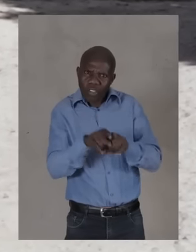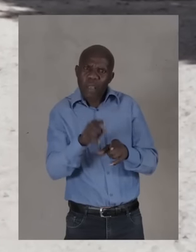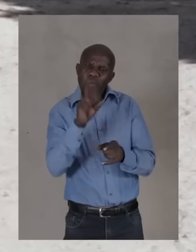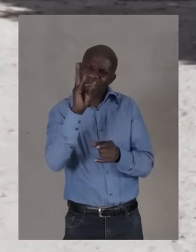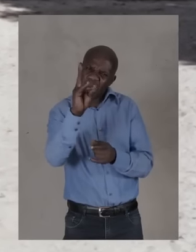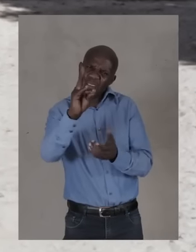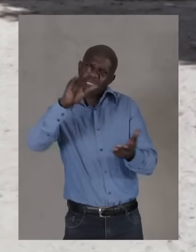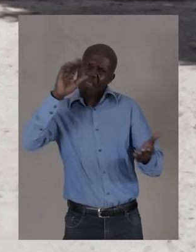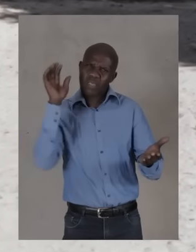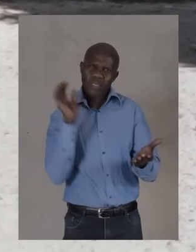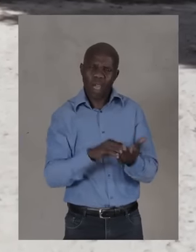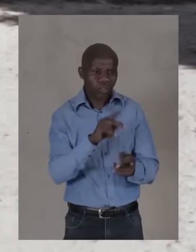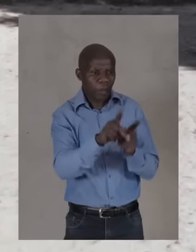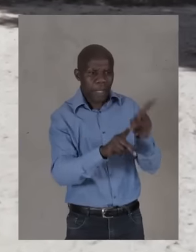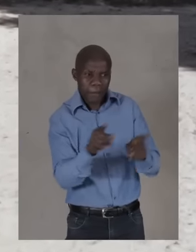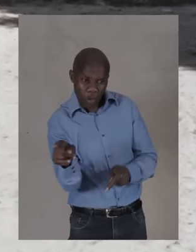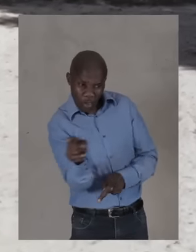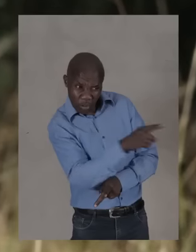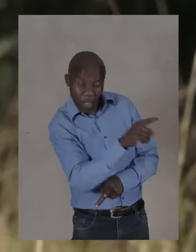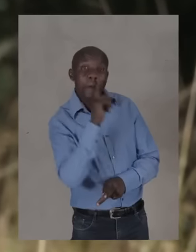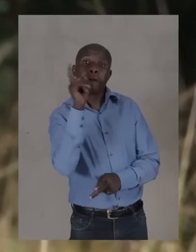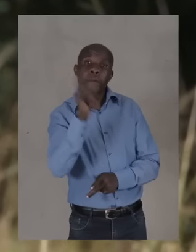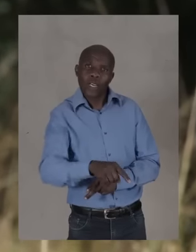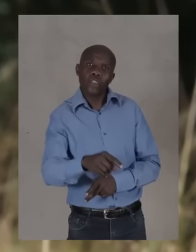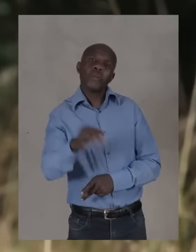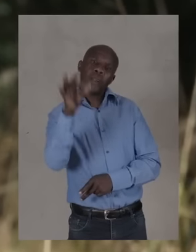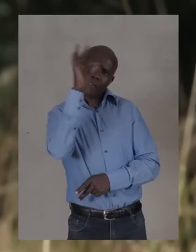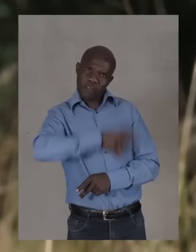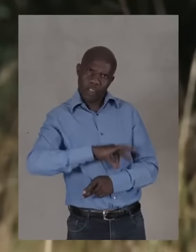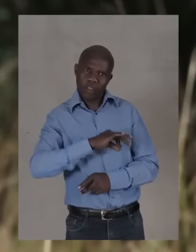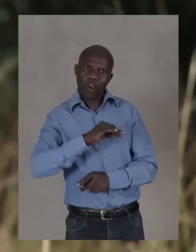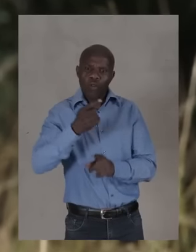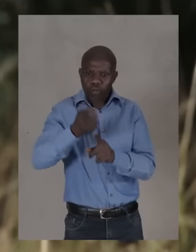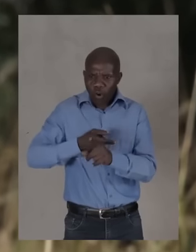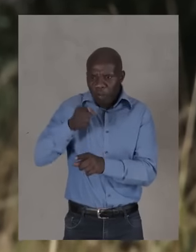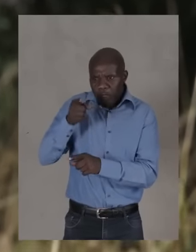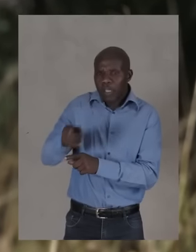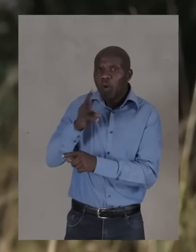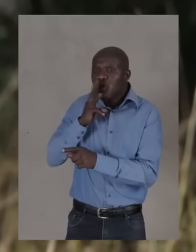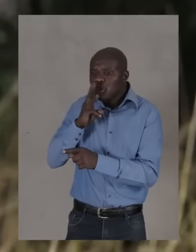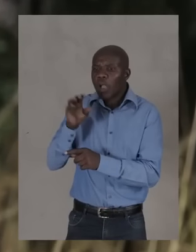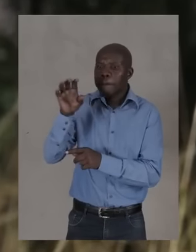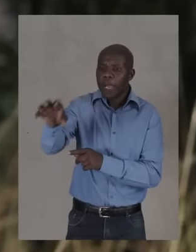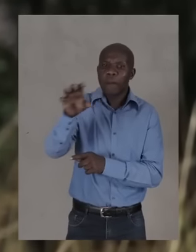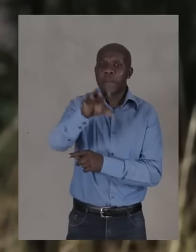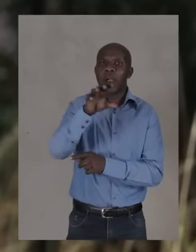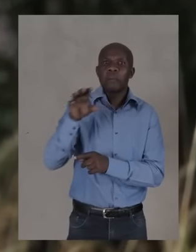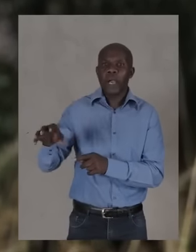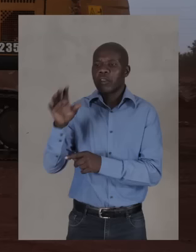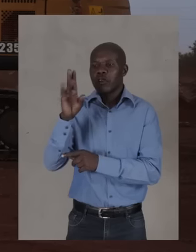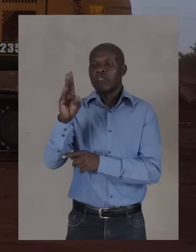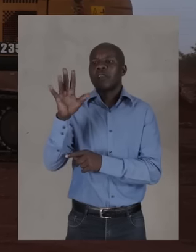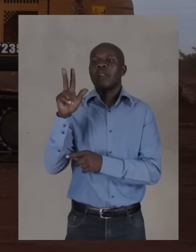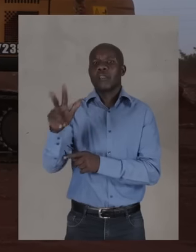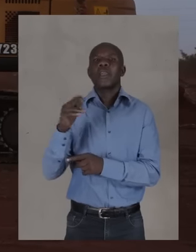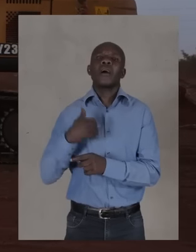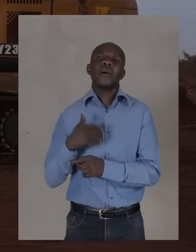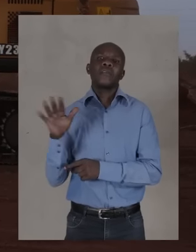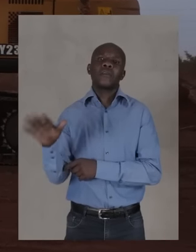that 7,000 people should benefit from the 3 water points that we are implementing from CDF.